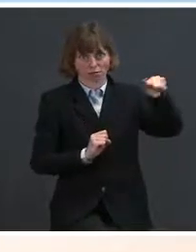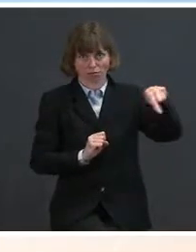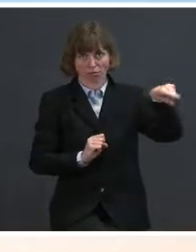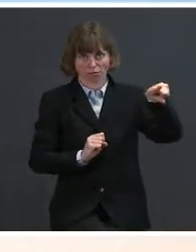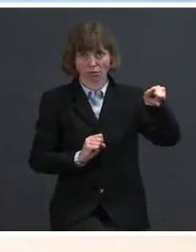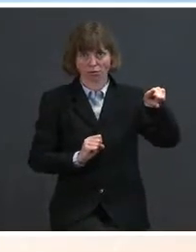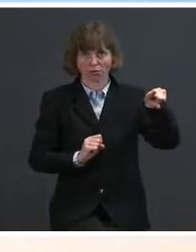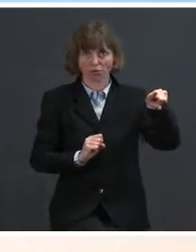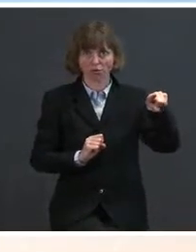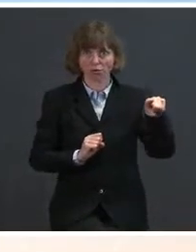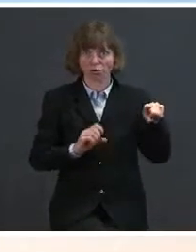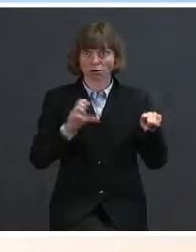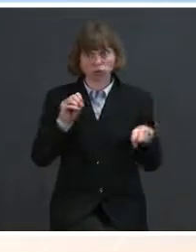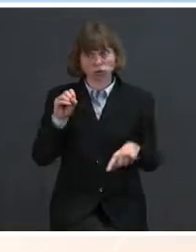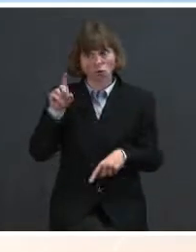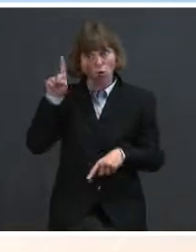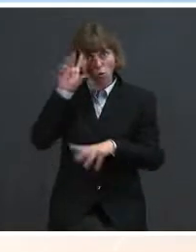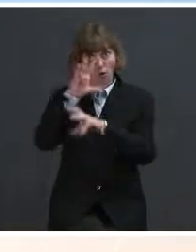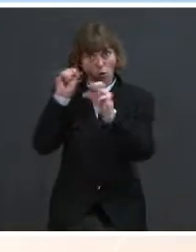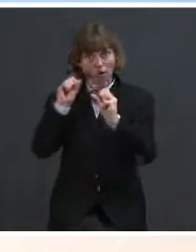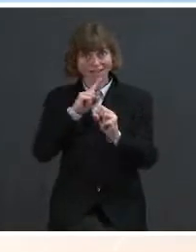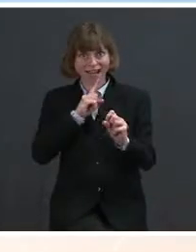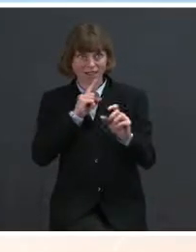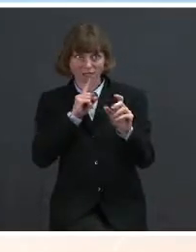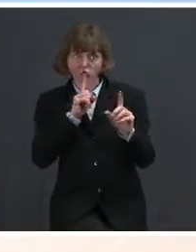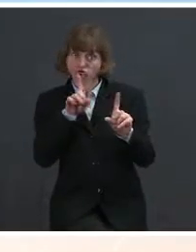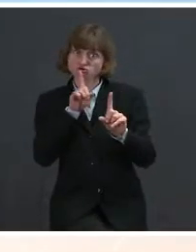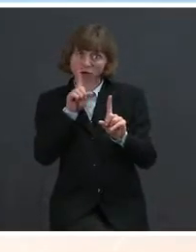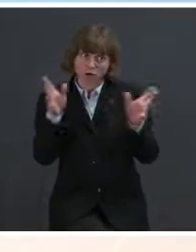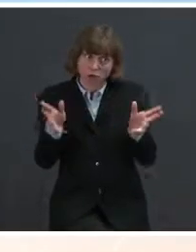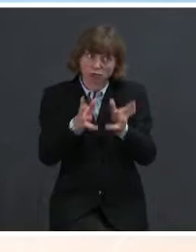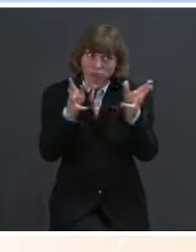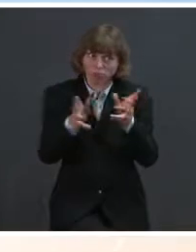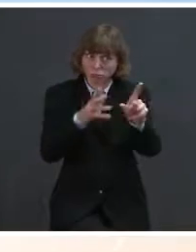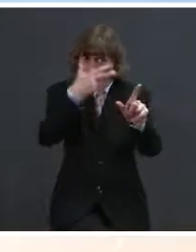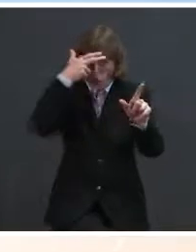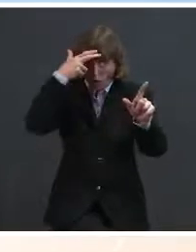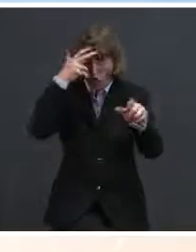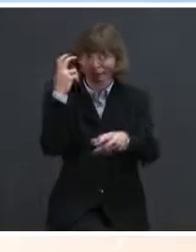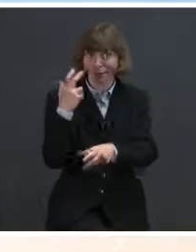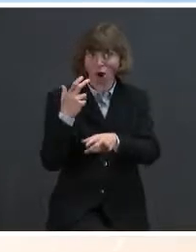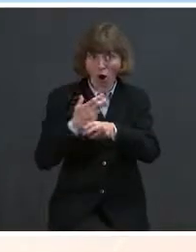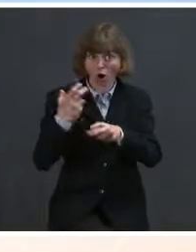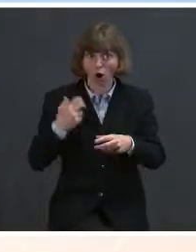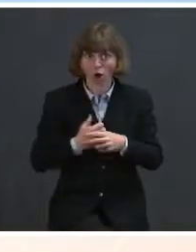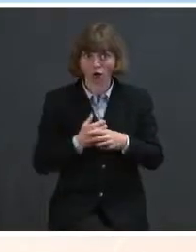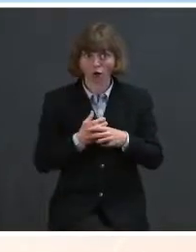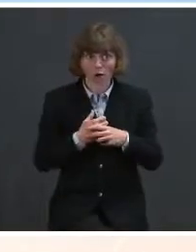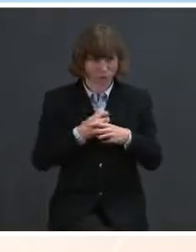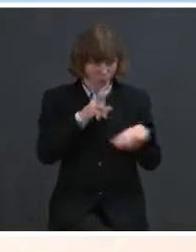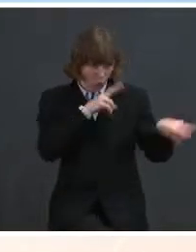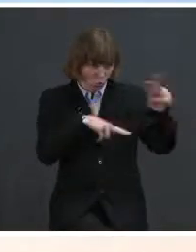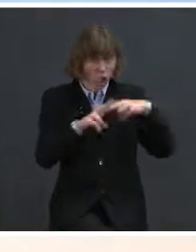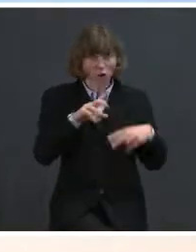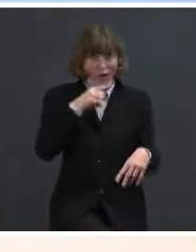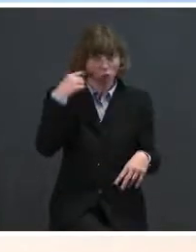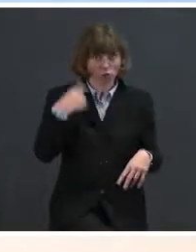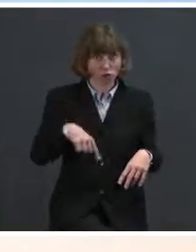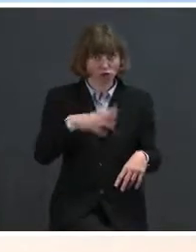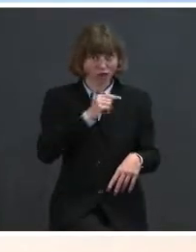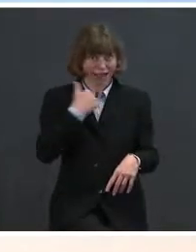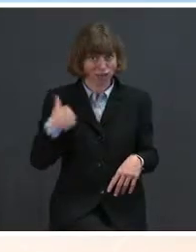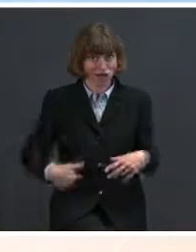Saudi Arabia hard, and we believe that we are making progress as a result of his policy. If you look at Russia and China, he has